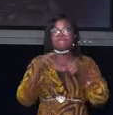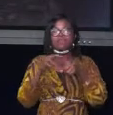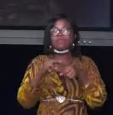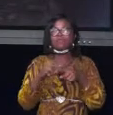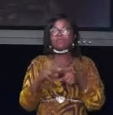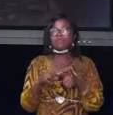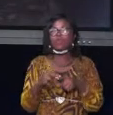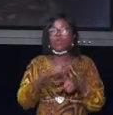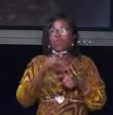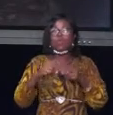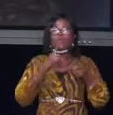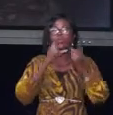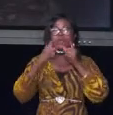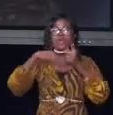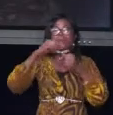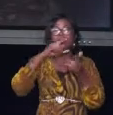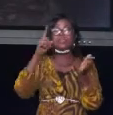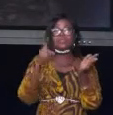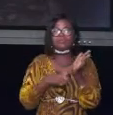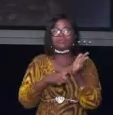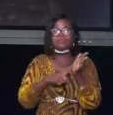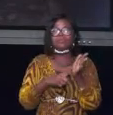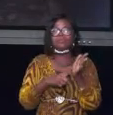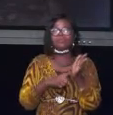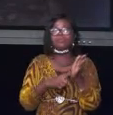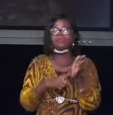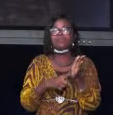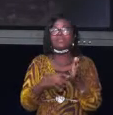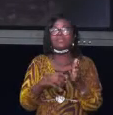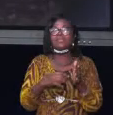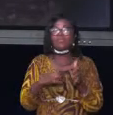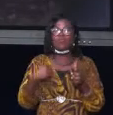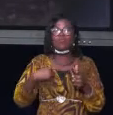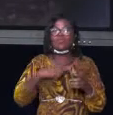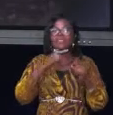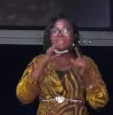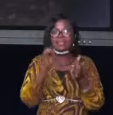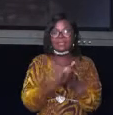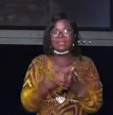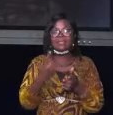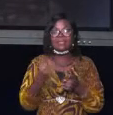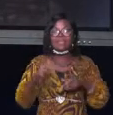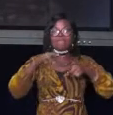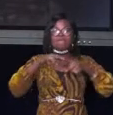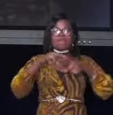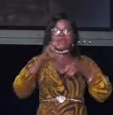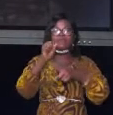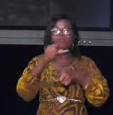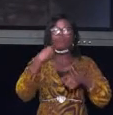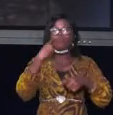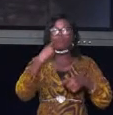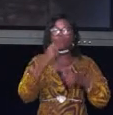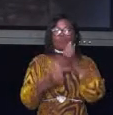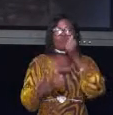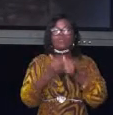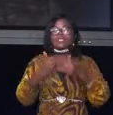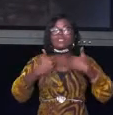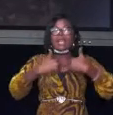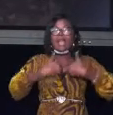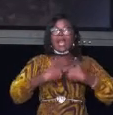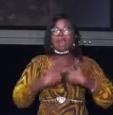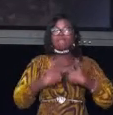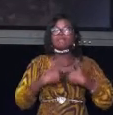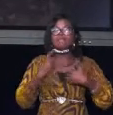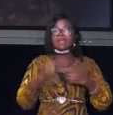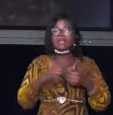When we talk about finite and non-finite verbs, or the finite verb, we say they are verbs which have the past or